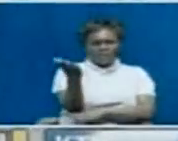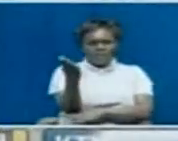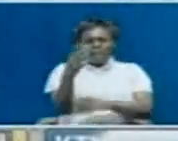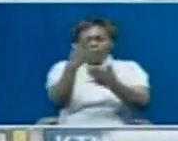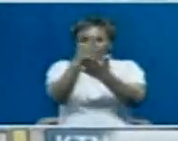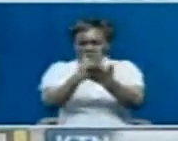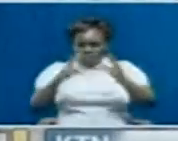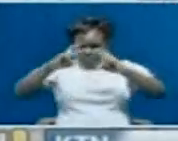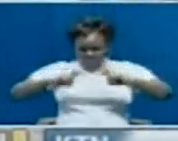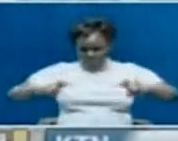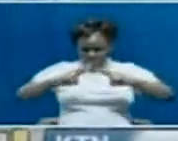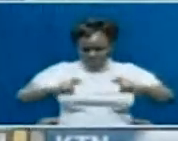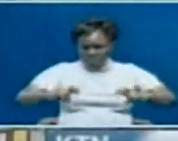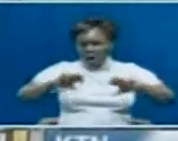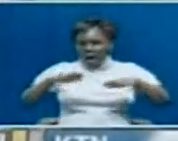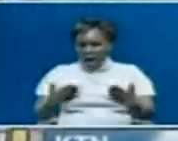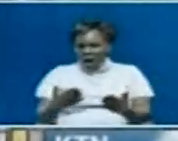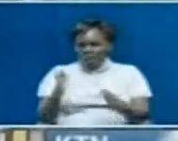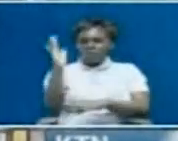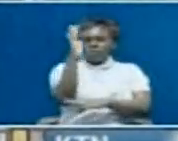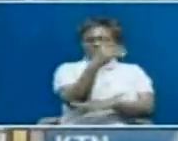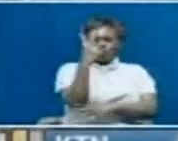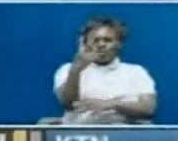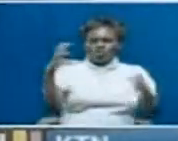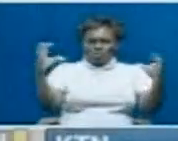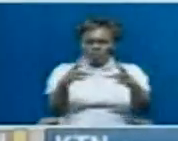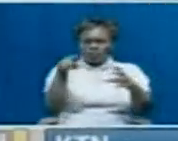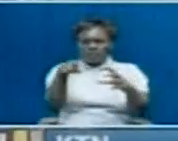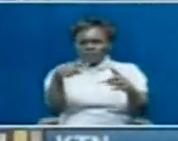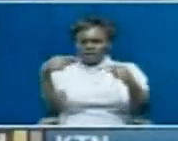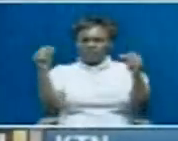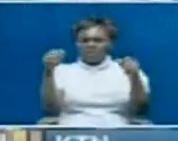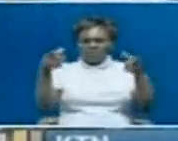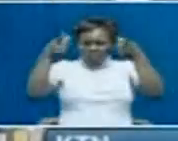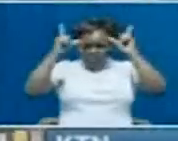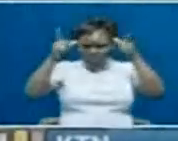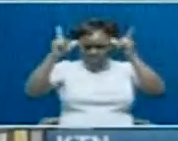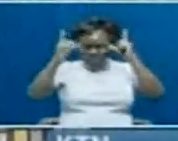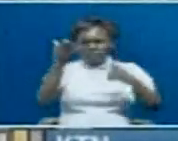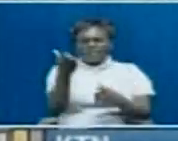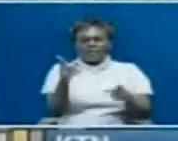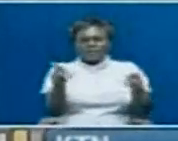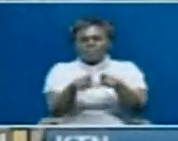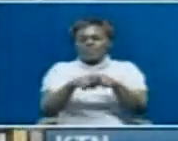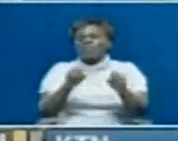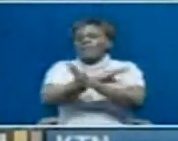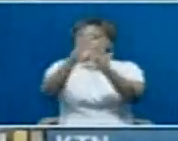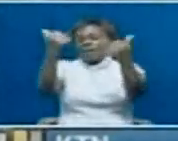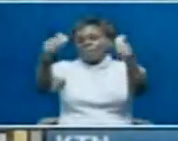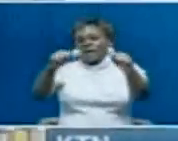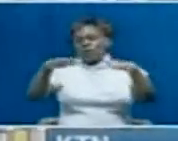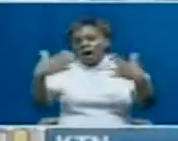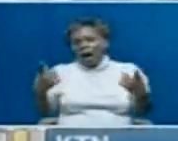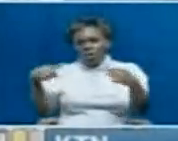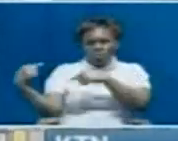of the investigations revolve around the fact that the two communities were grazing their herds quite a distance from each other, and it is not clear how they